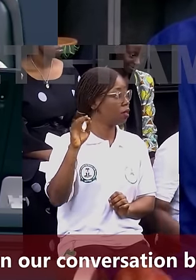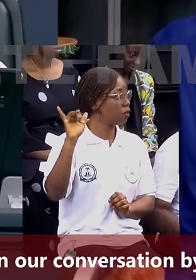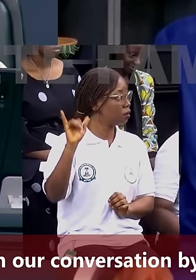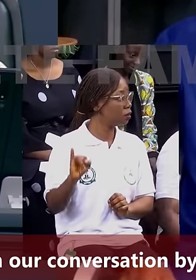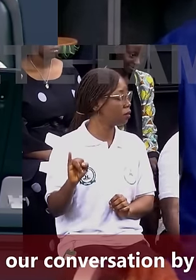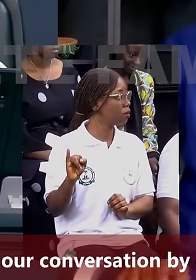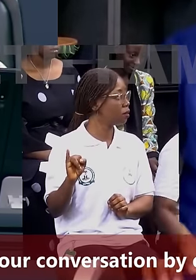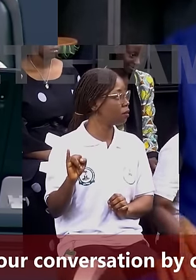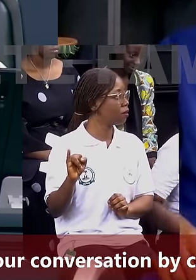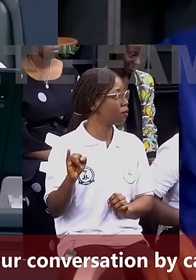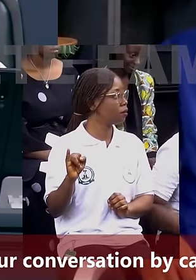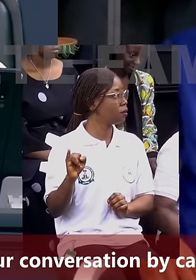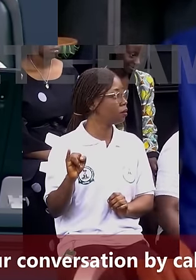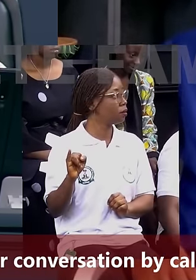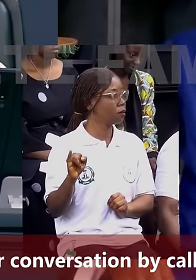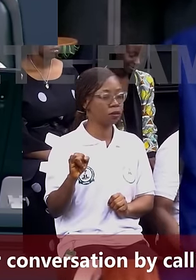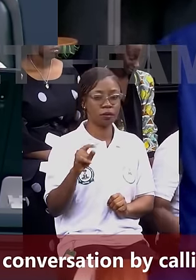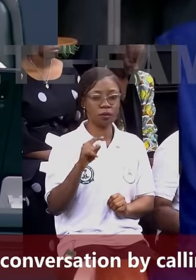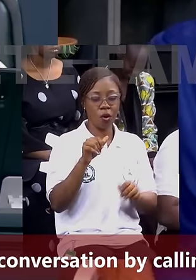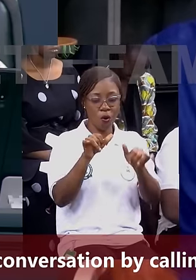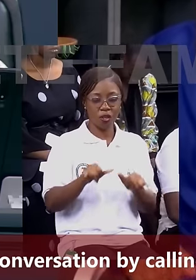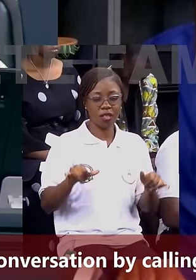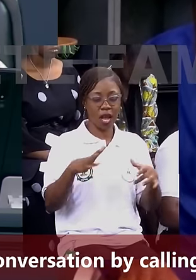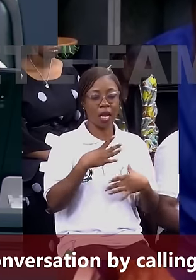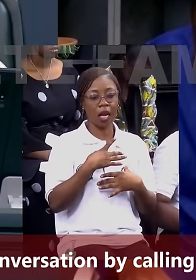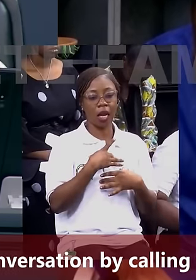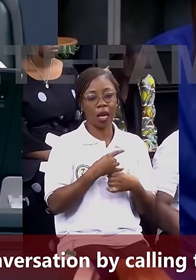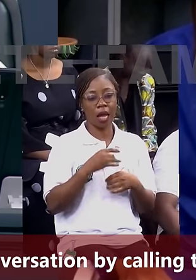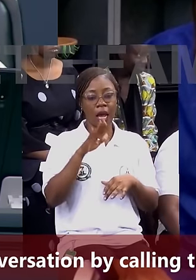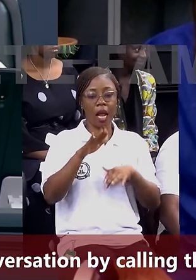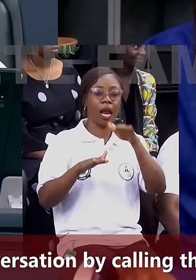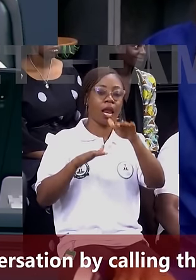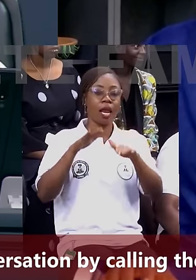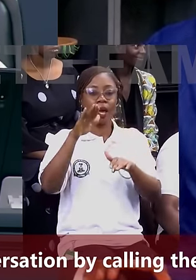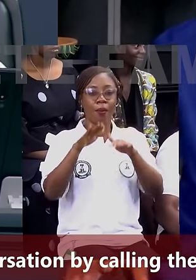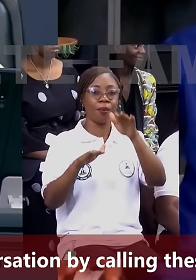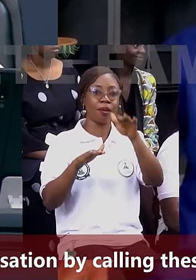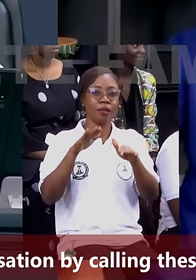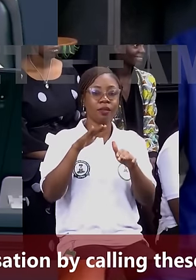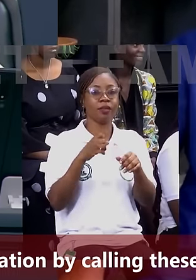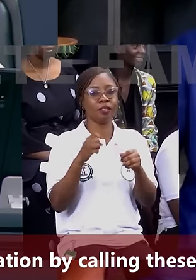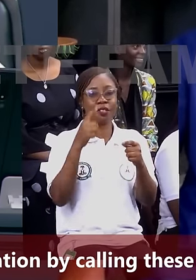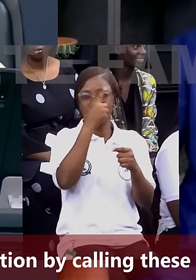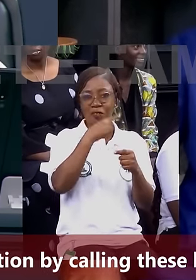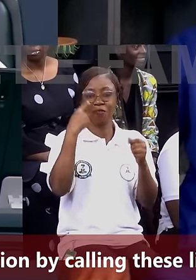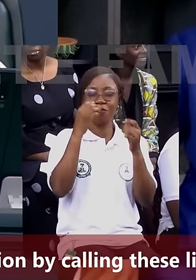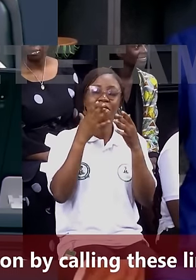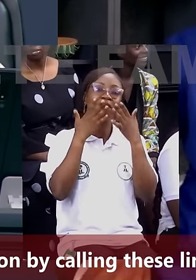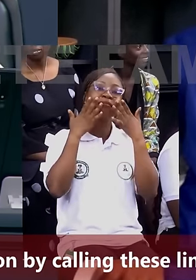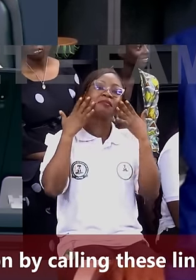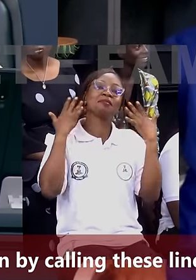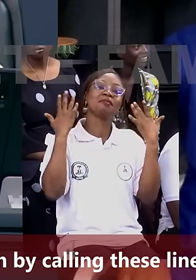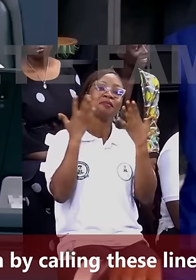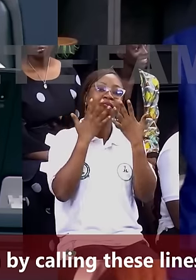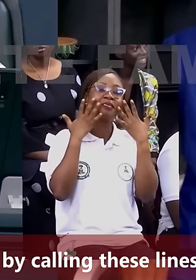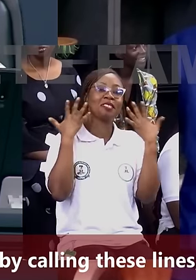ordinary must really like climbing up. His face brightened up when he spoke about it. Did my face brighten